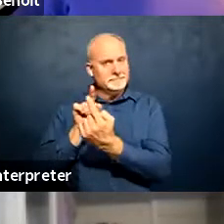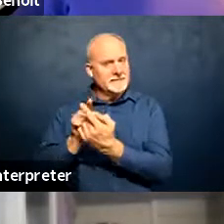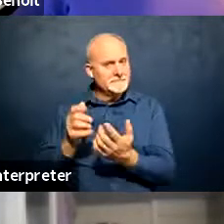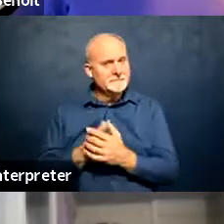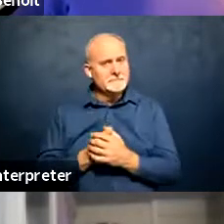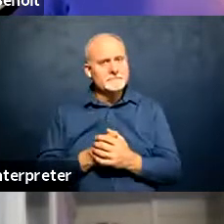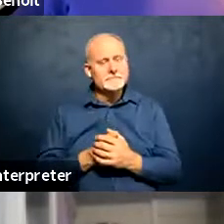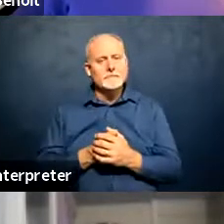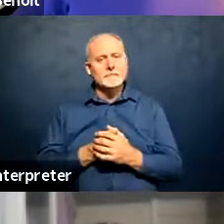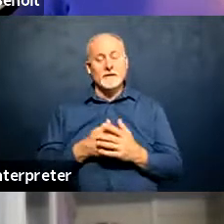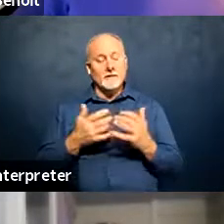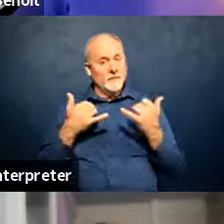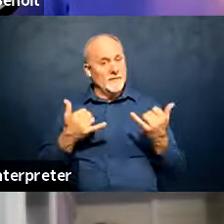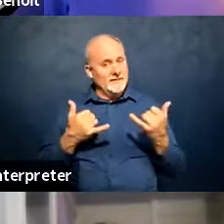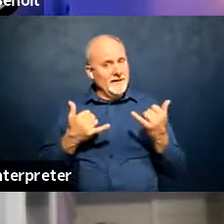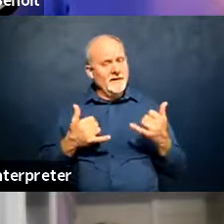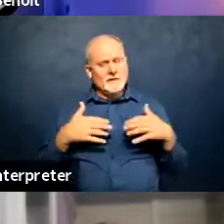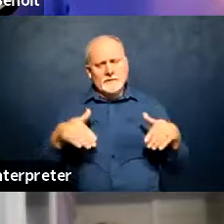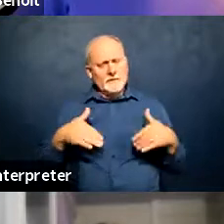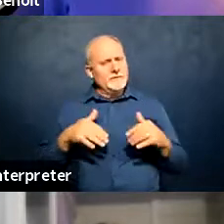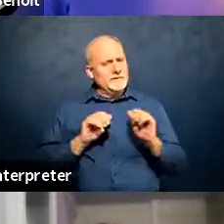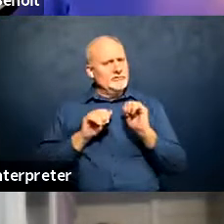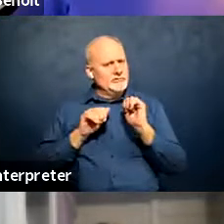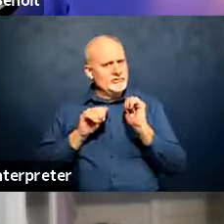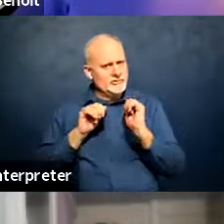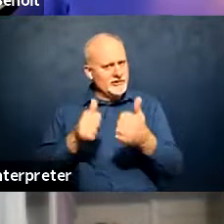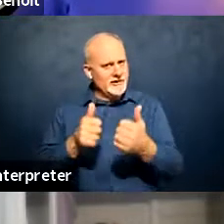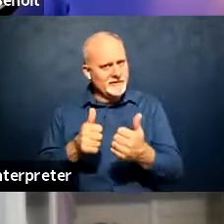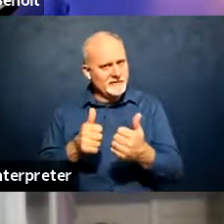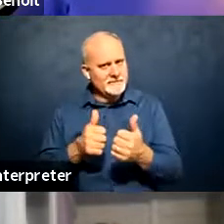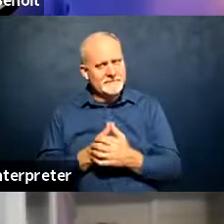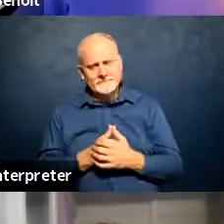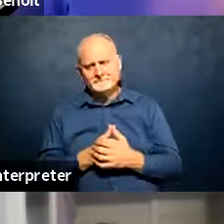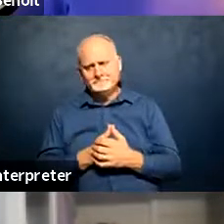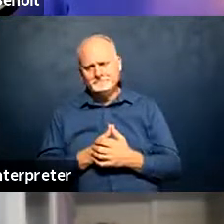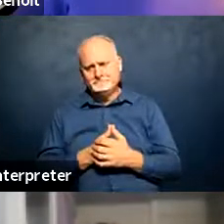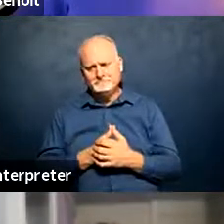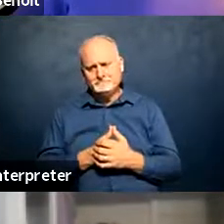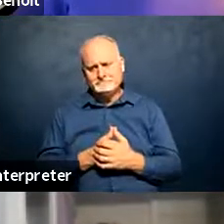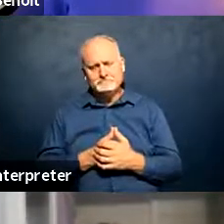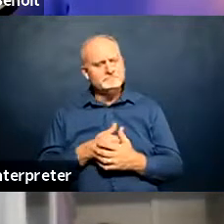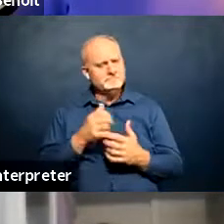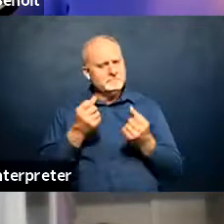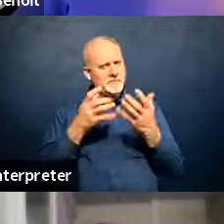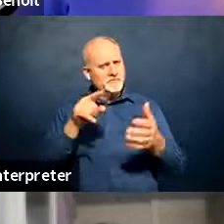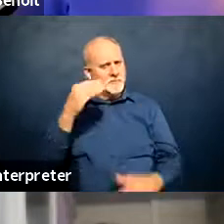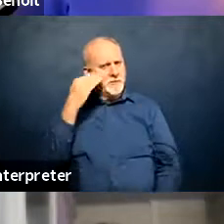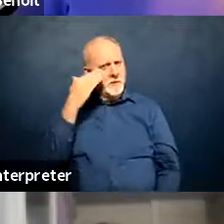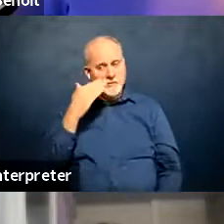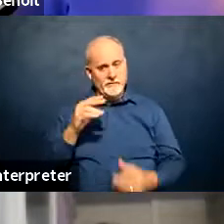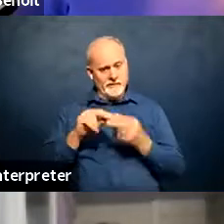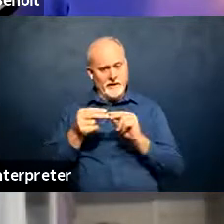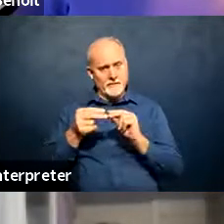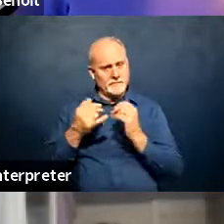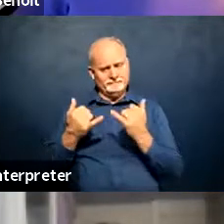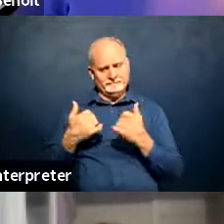The environment we're in has been a challenge. I think most of you know that the numbers we faced have